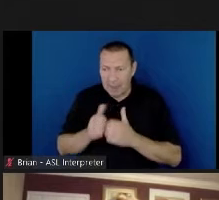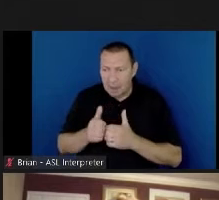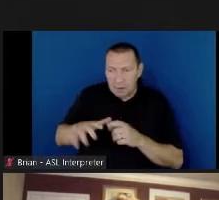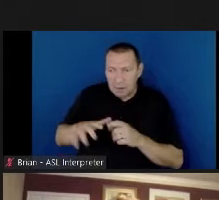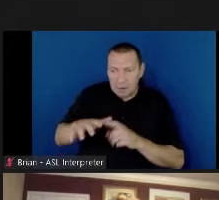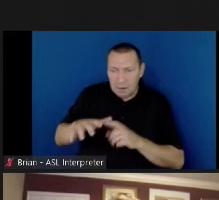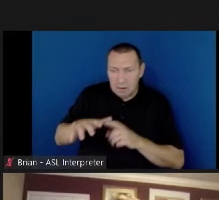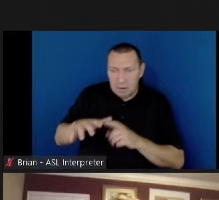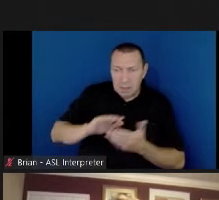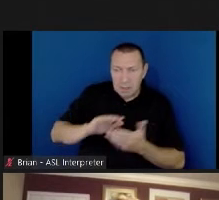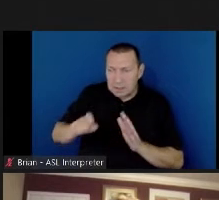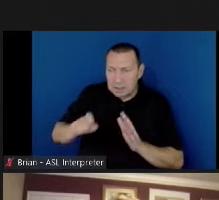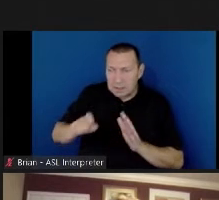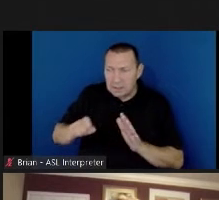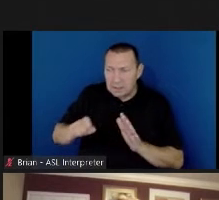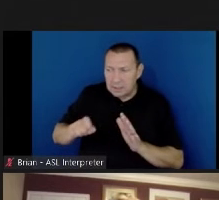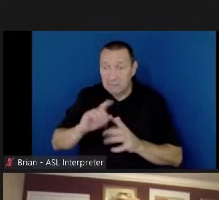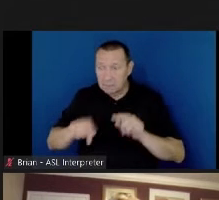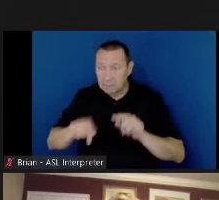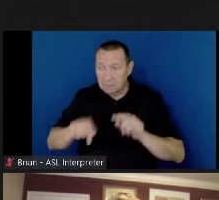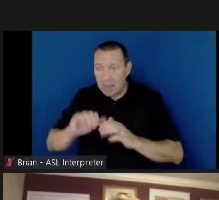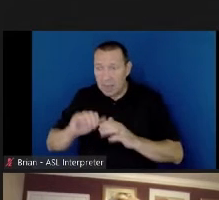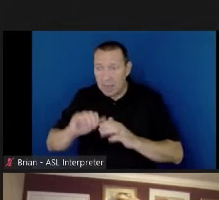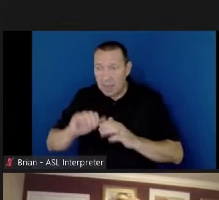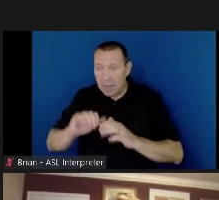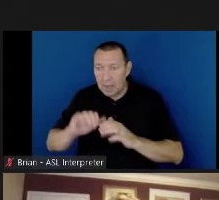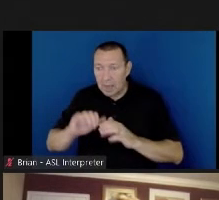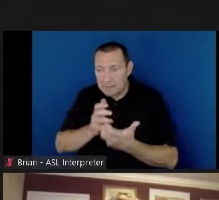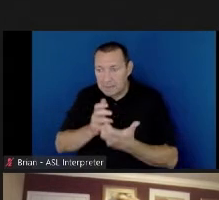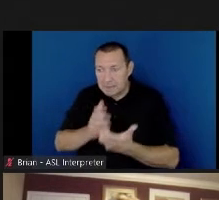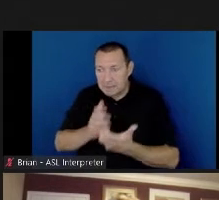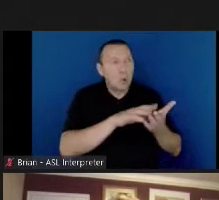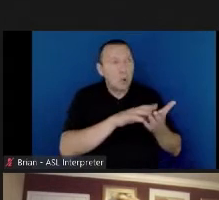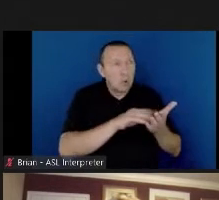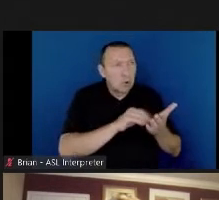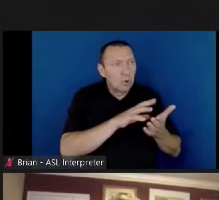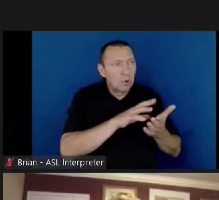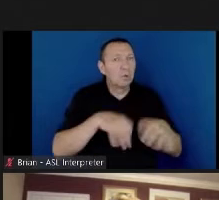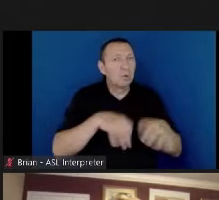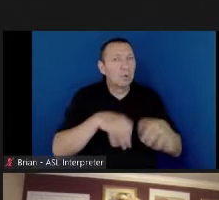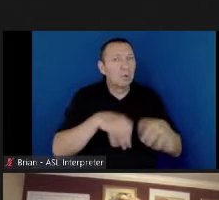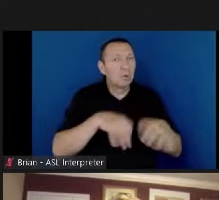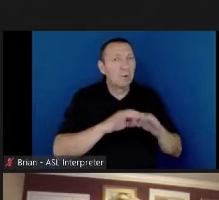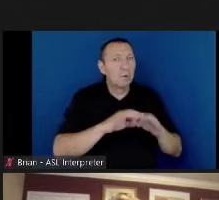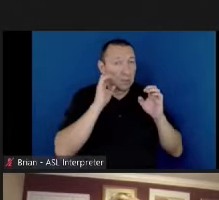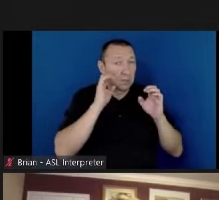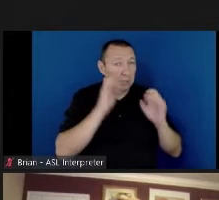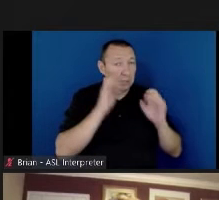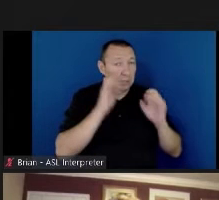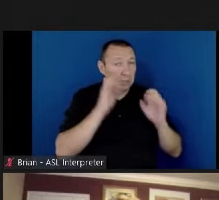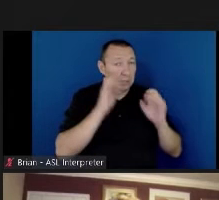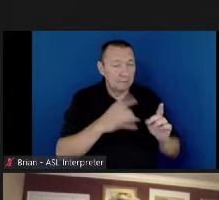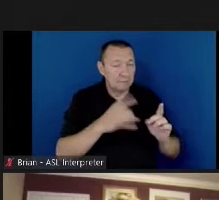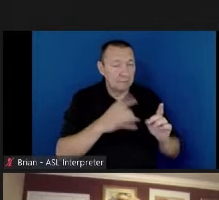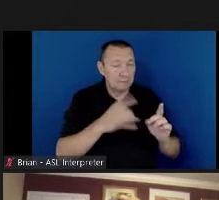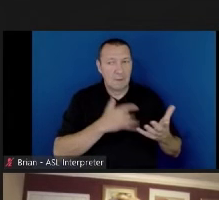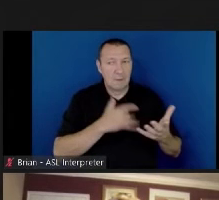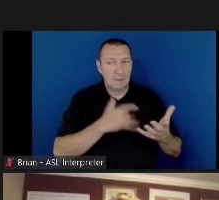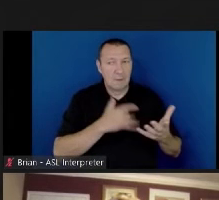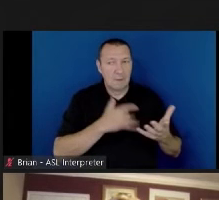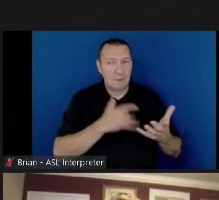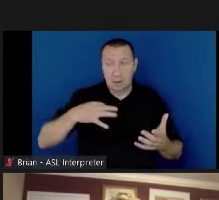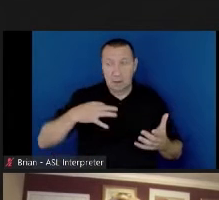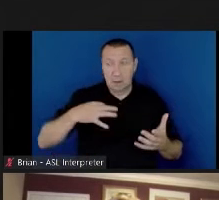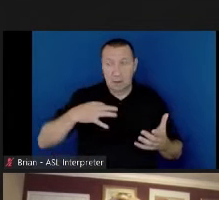of the community. I came back with a deep understanding of the value of education and with a conviction that volunteers can make a real